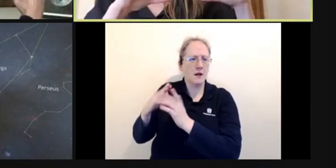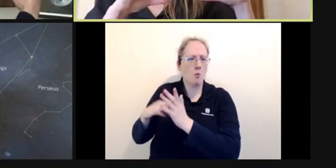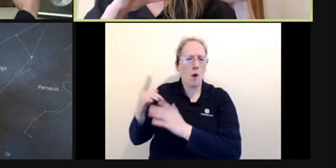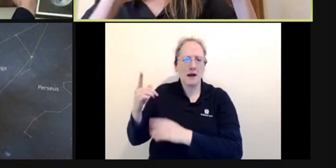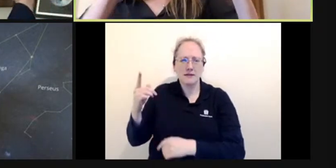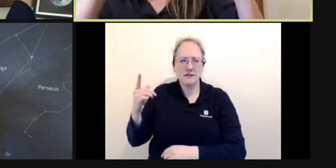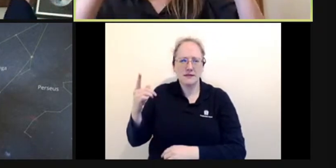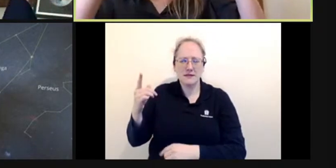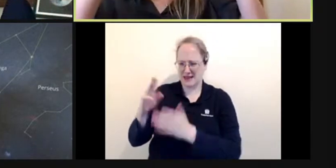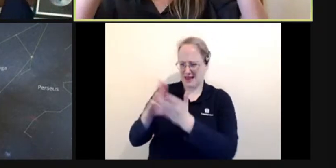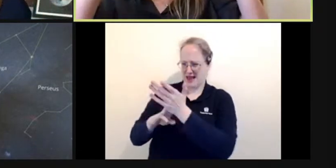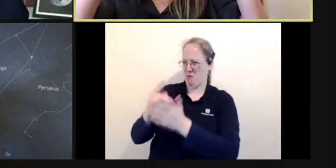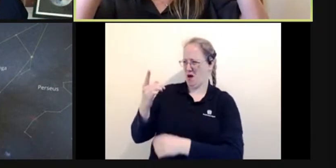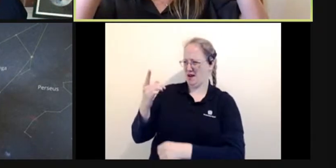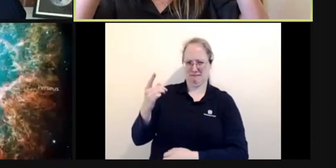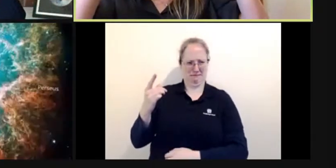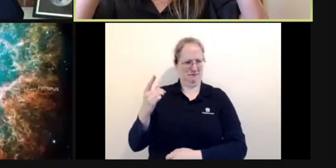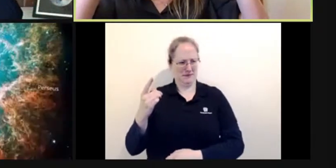click on M1.